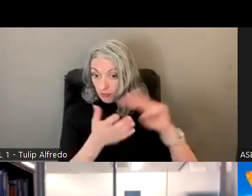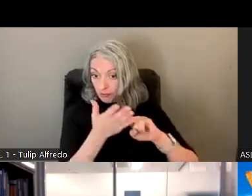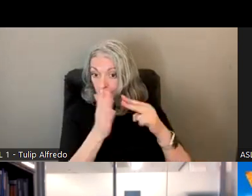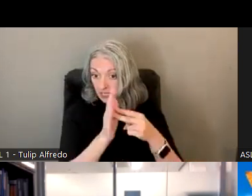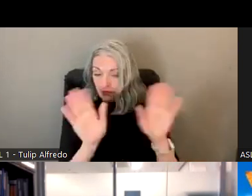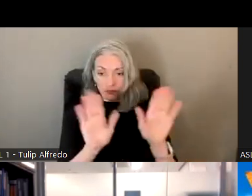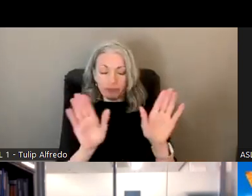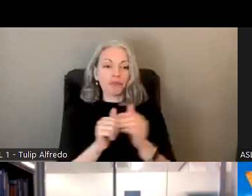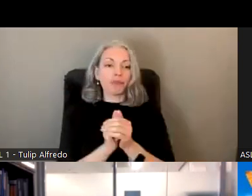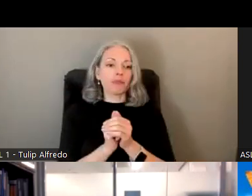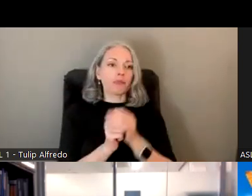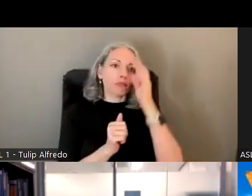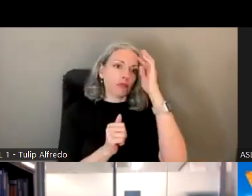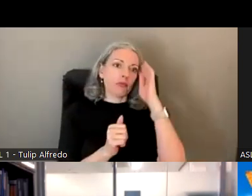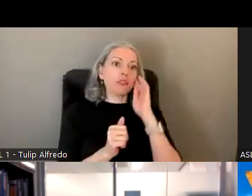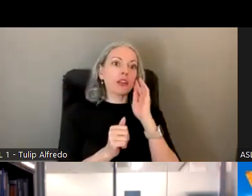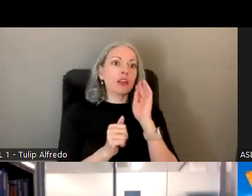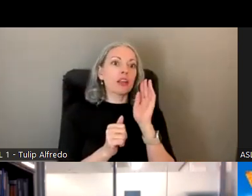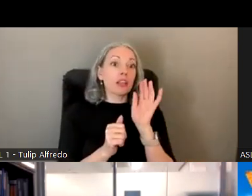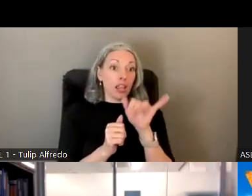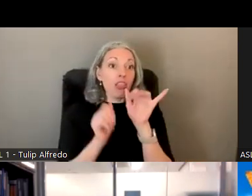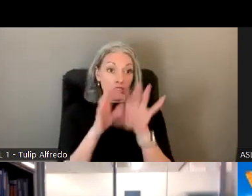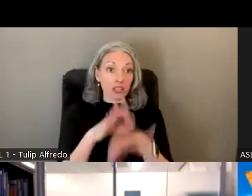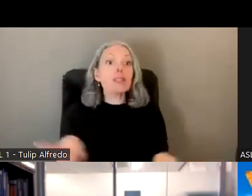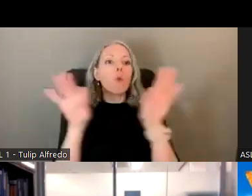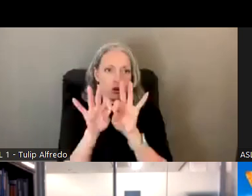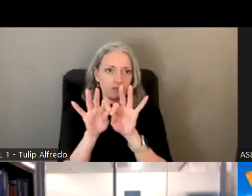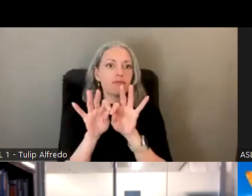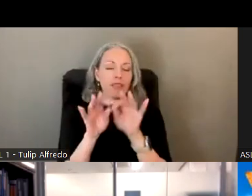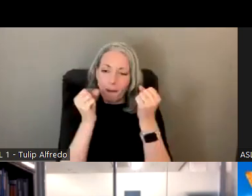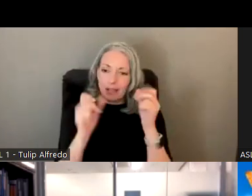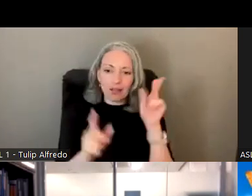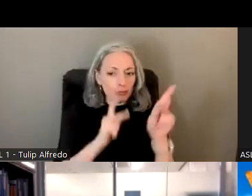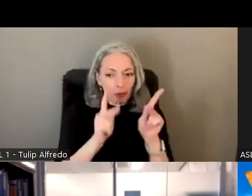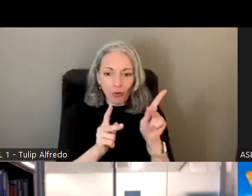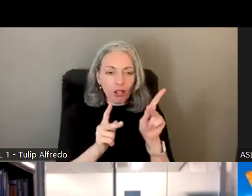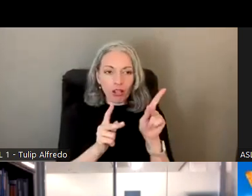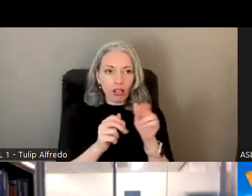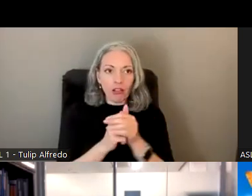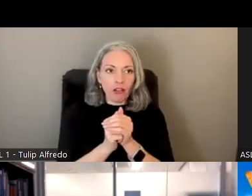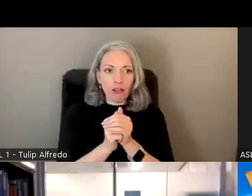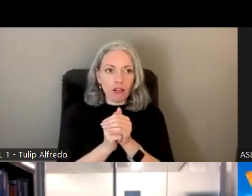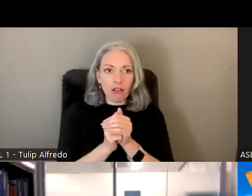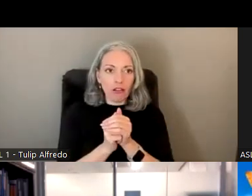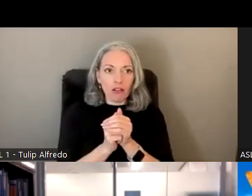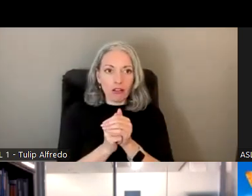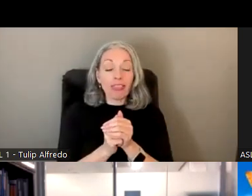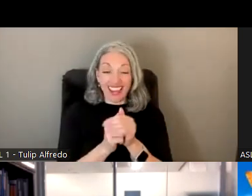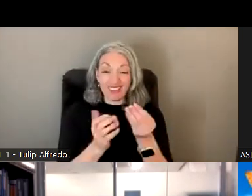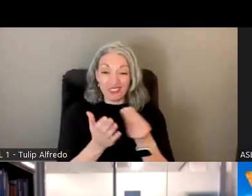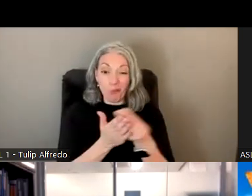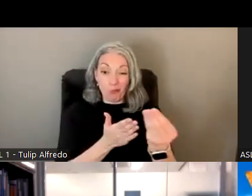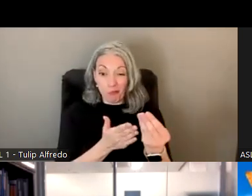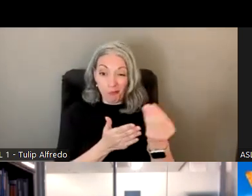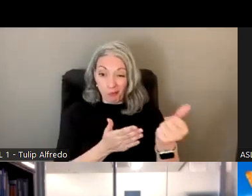that's really important because there's a lot of people out there that are having to pay out of pocket or Yeah.